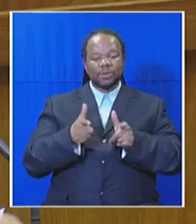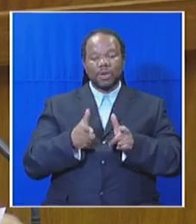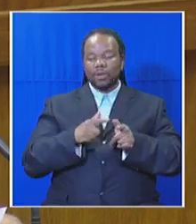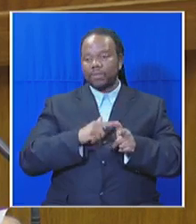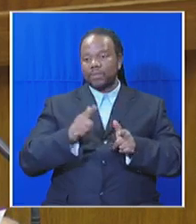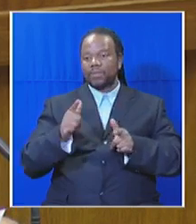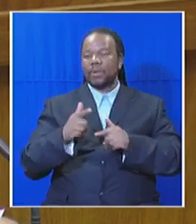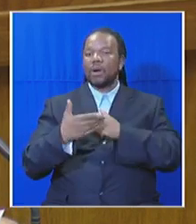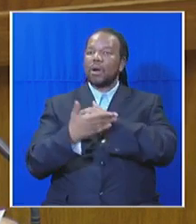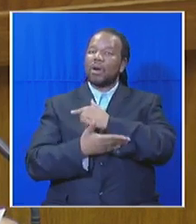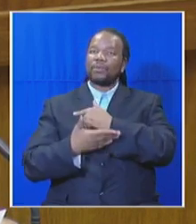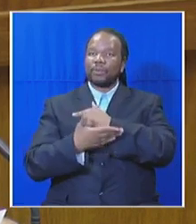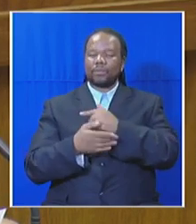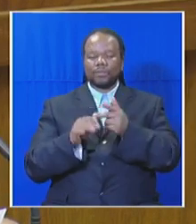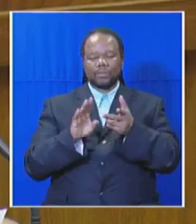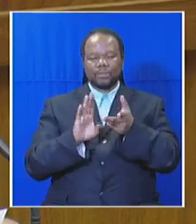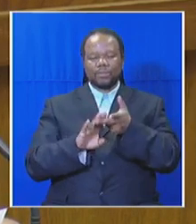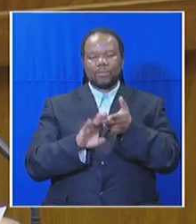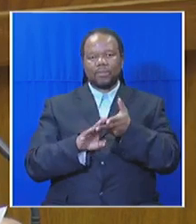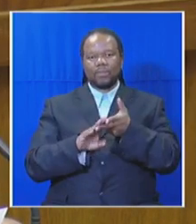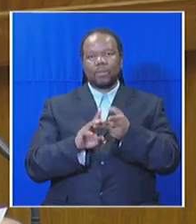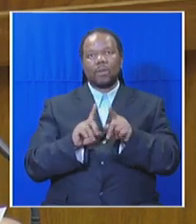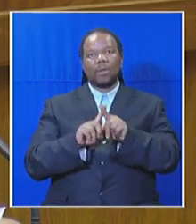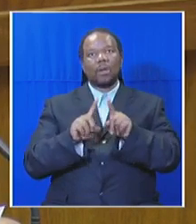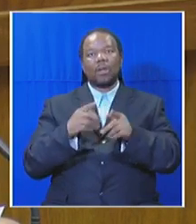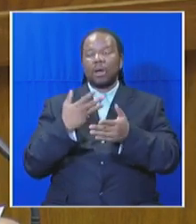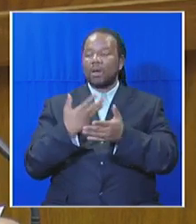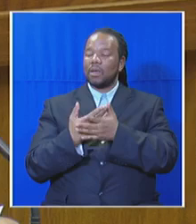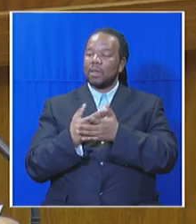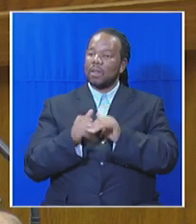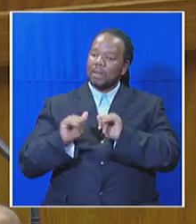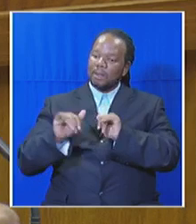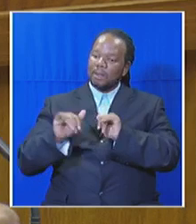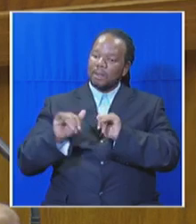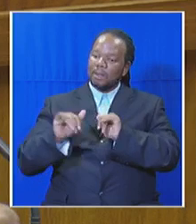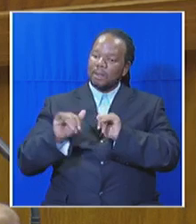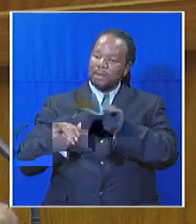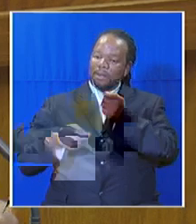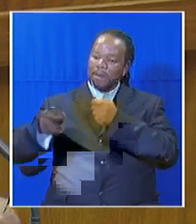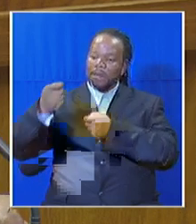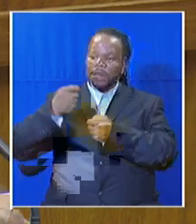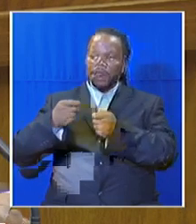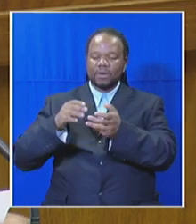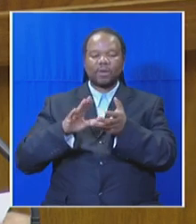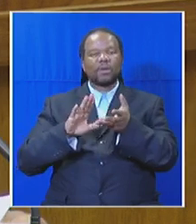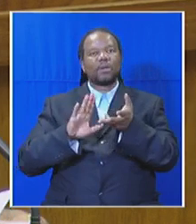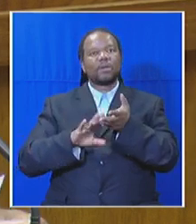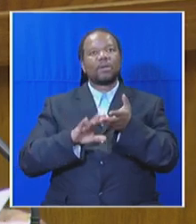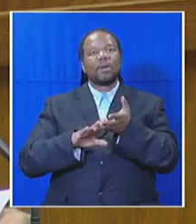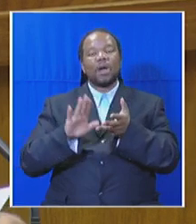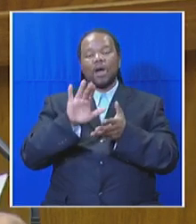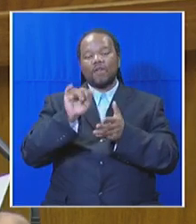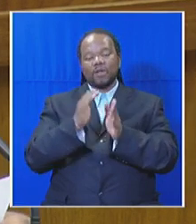accelerating the creation of the Continental Free Trade Area, the African passport,